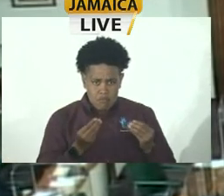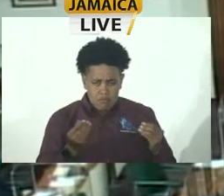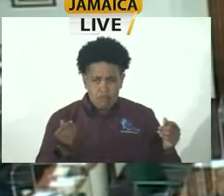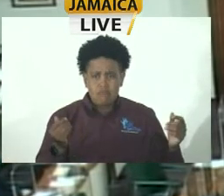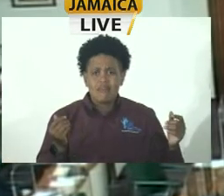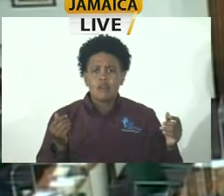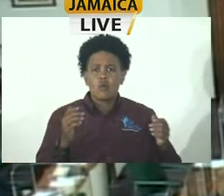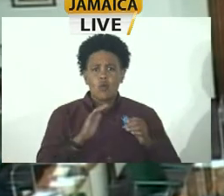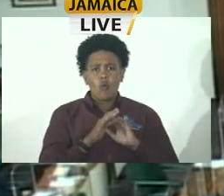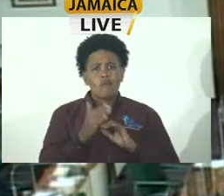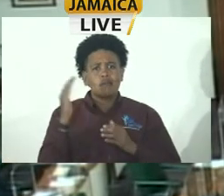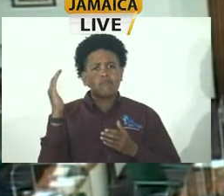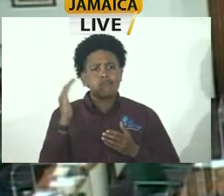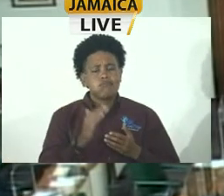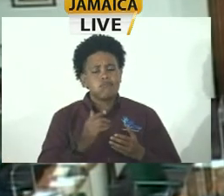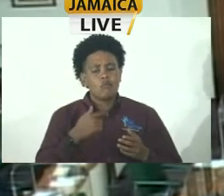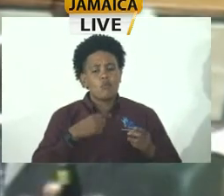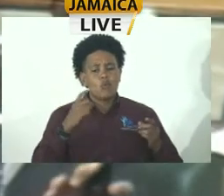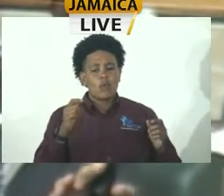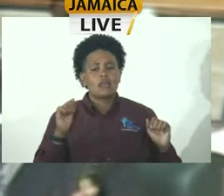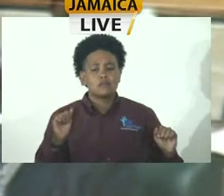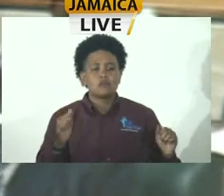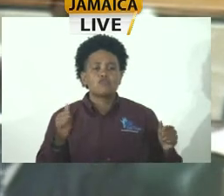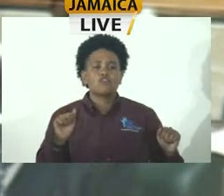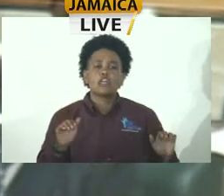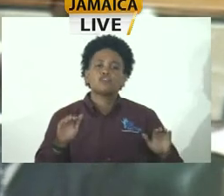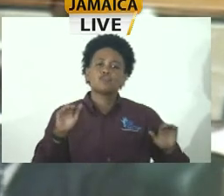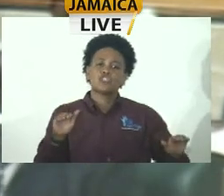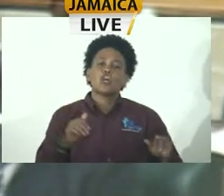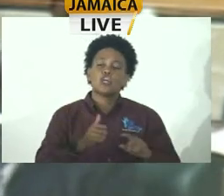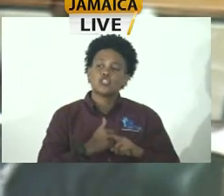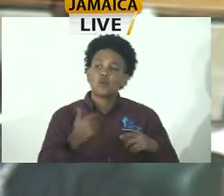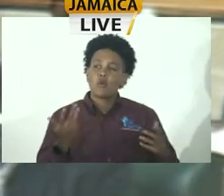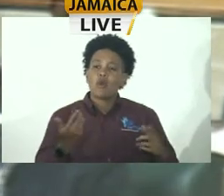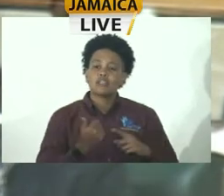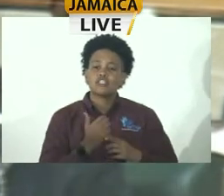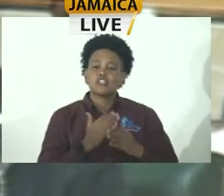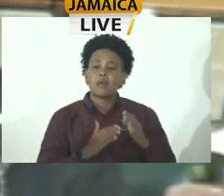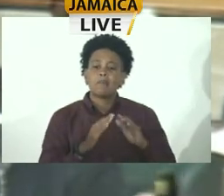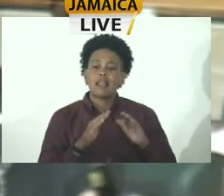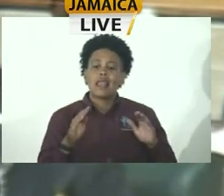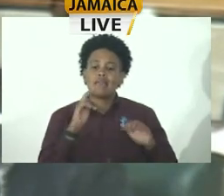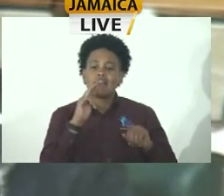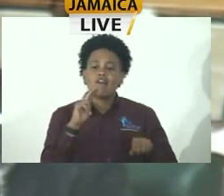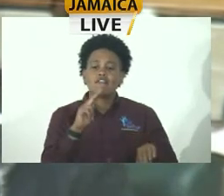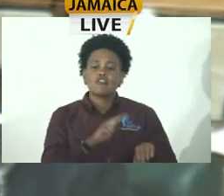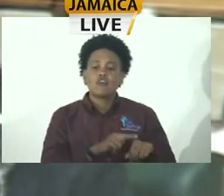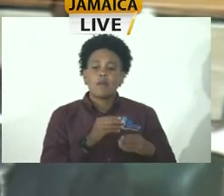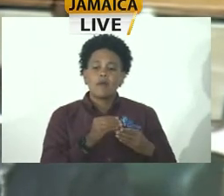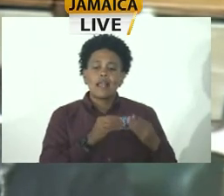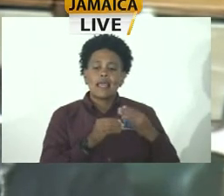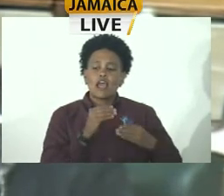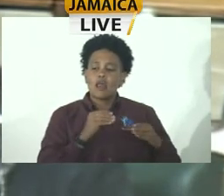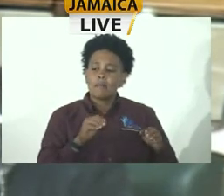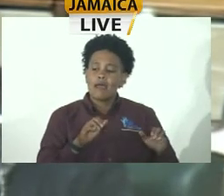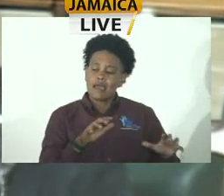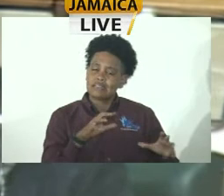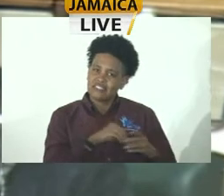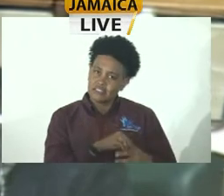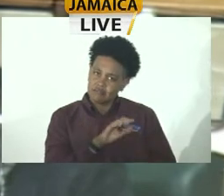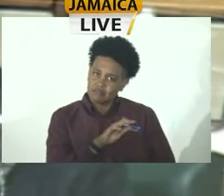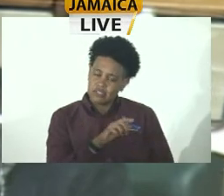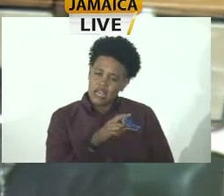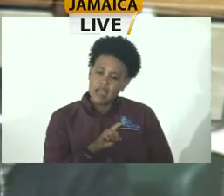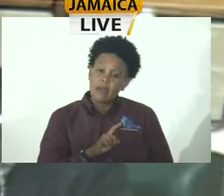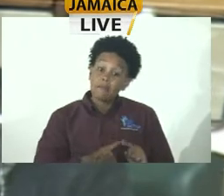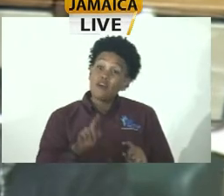we as quickly as possible try to return to some level of normal economic activity but